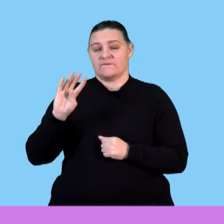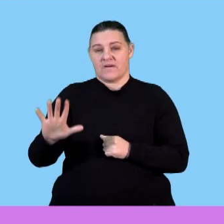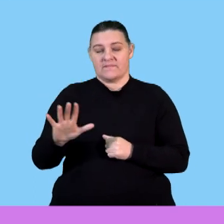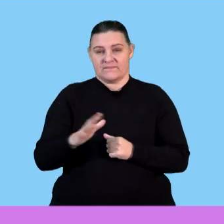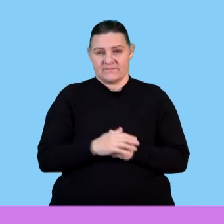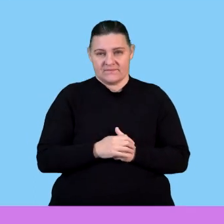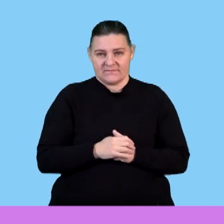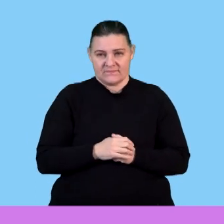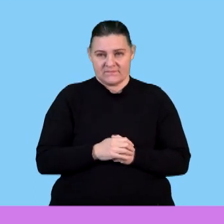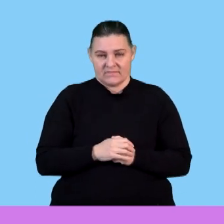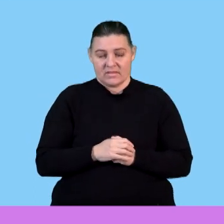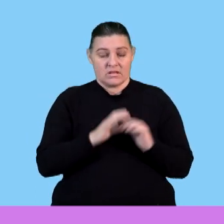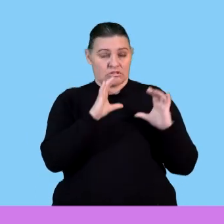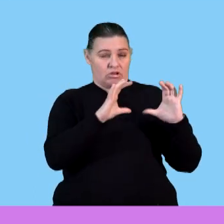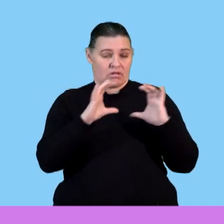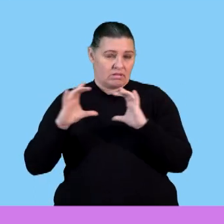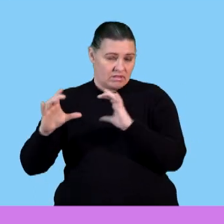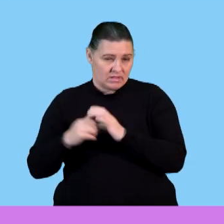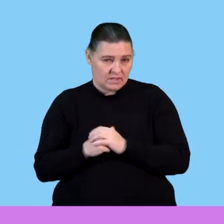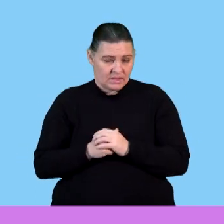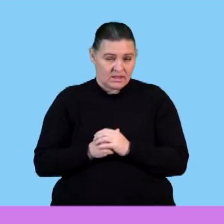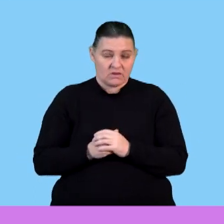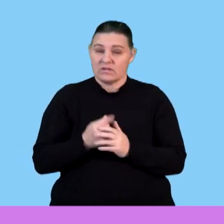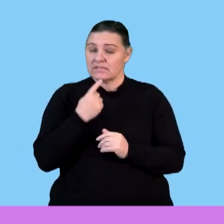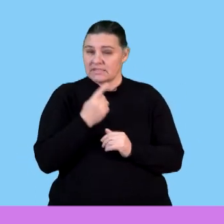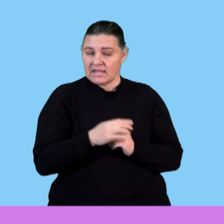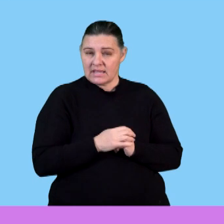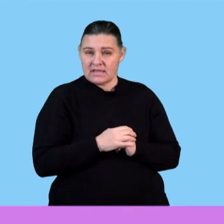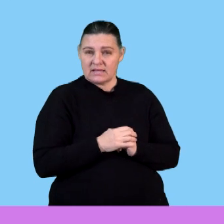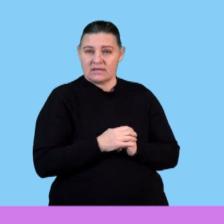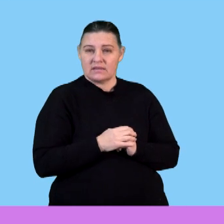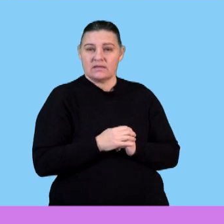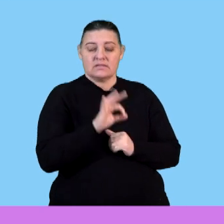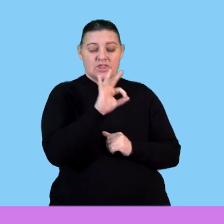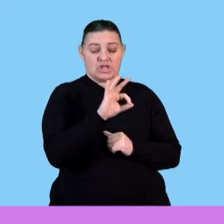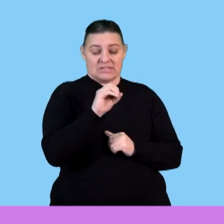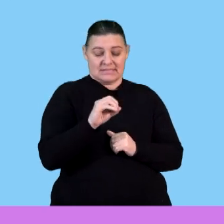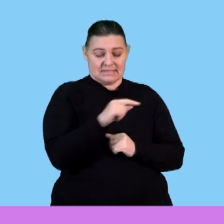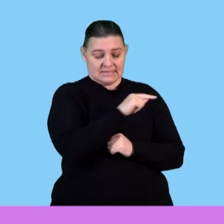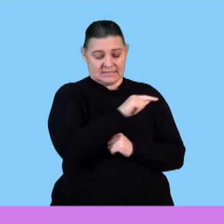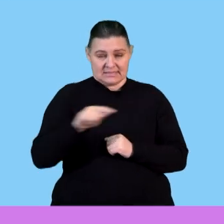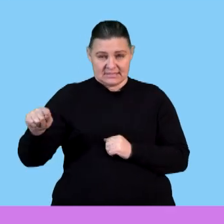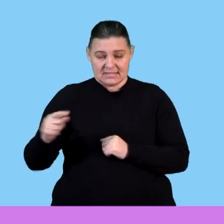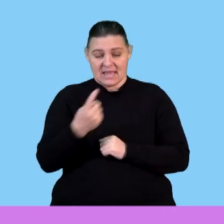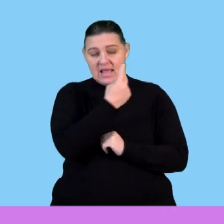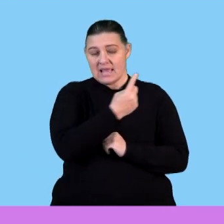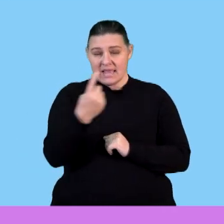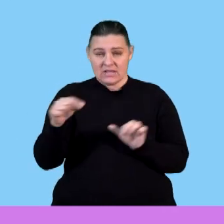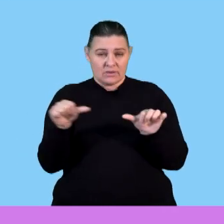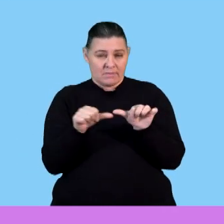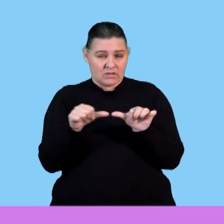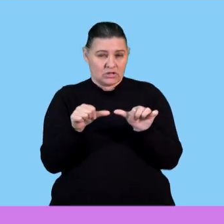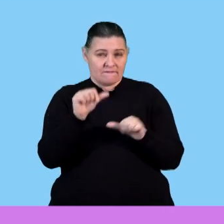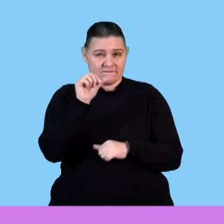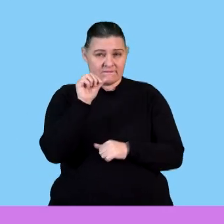that? So if I run a line that way, all right, what do you notice? That line